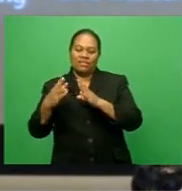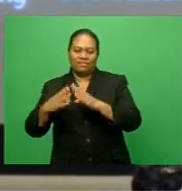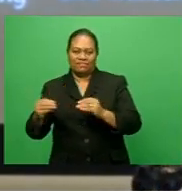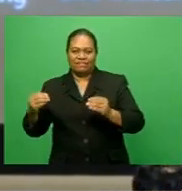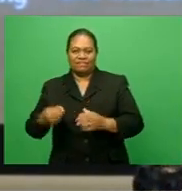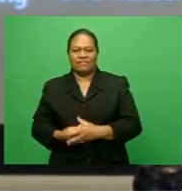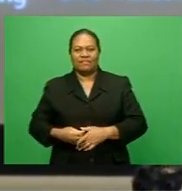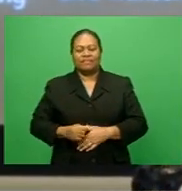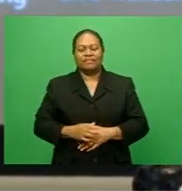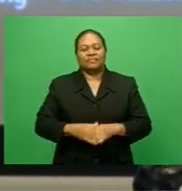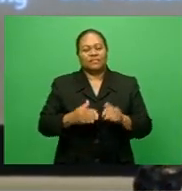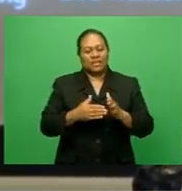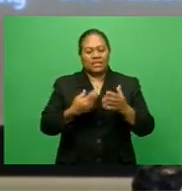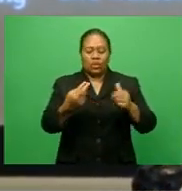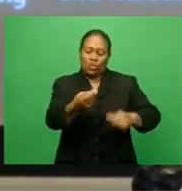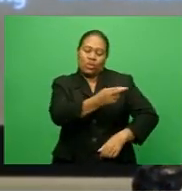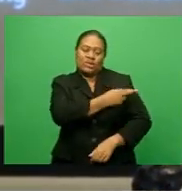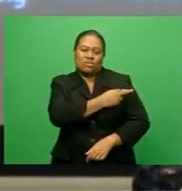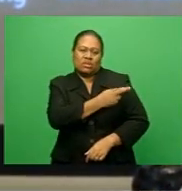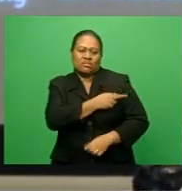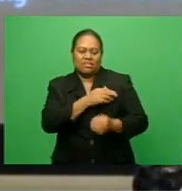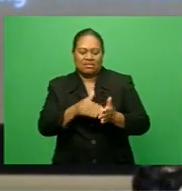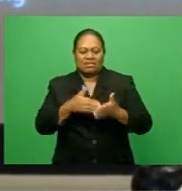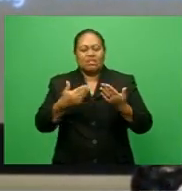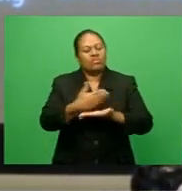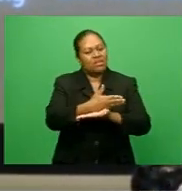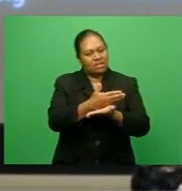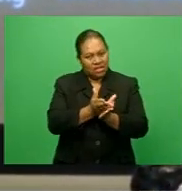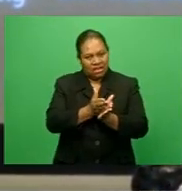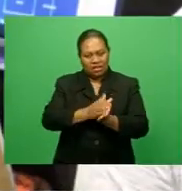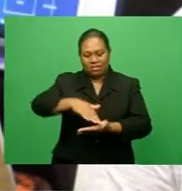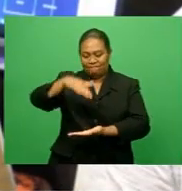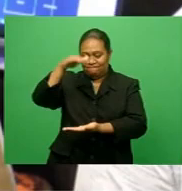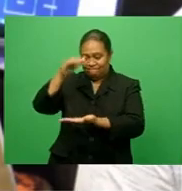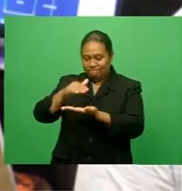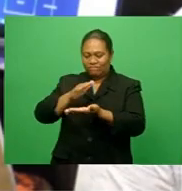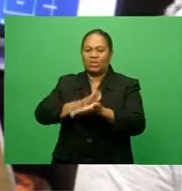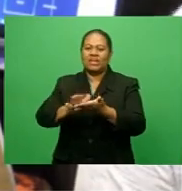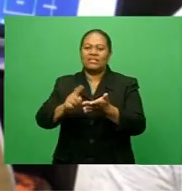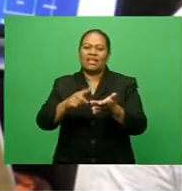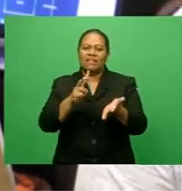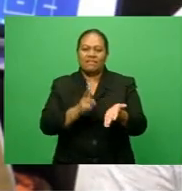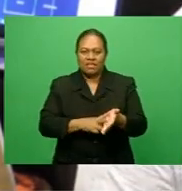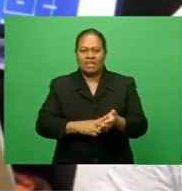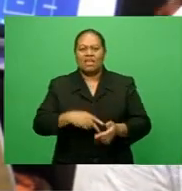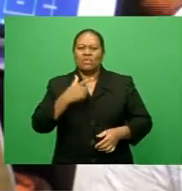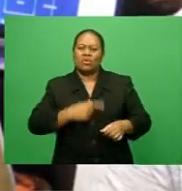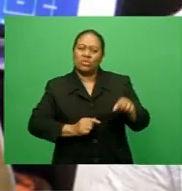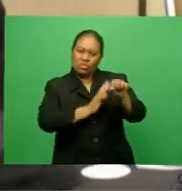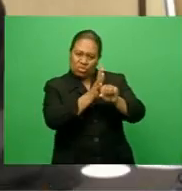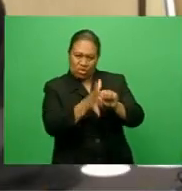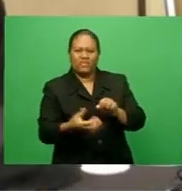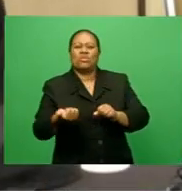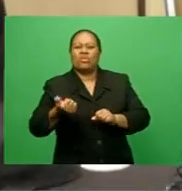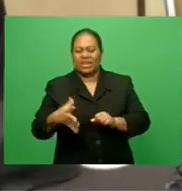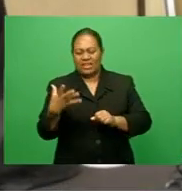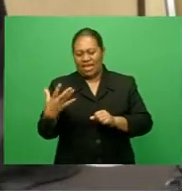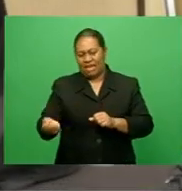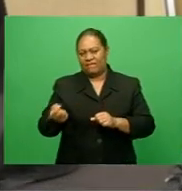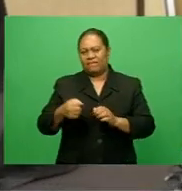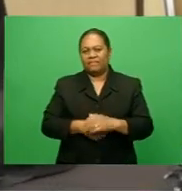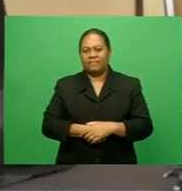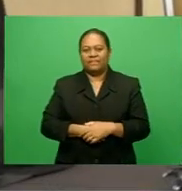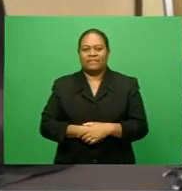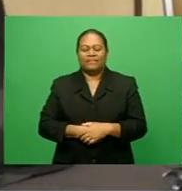Nailatika says responsibilities need to be shared to reduce the impact of HIV, with COVID-19 already causing a havoc.